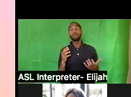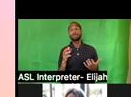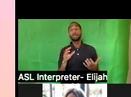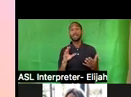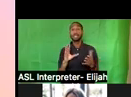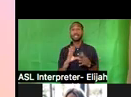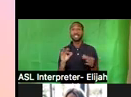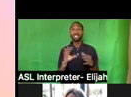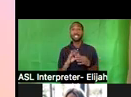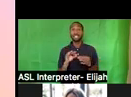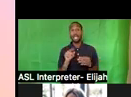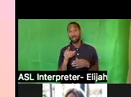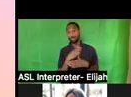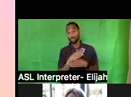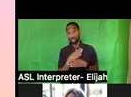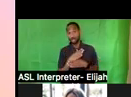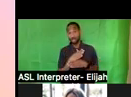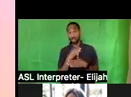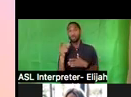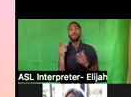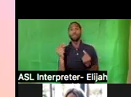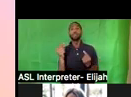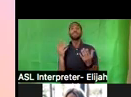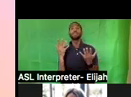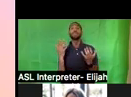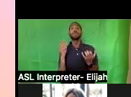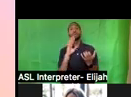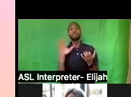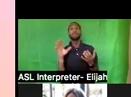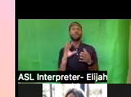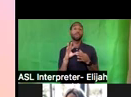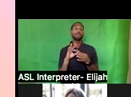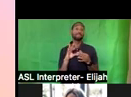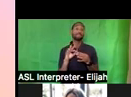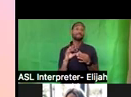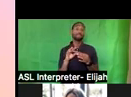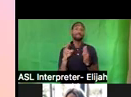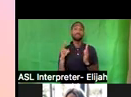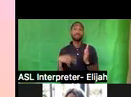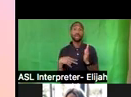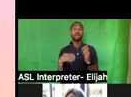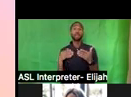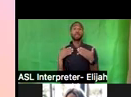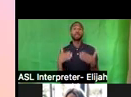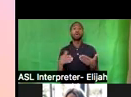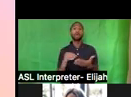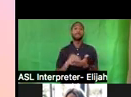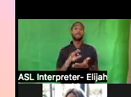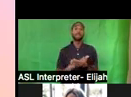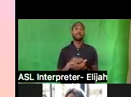chat be the way that you share, and you'd like to have your share in the chat read, go ahead and put